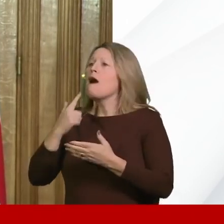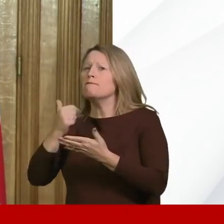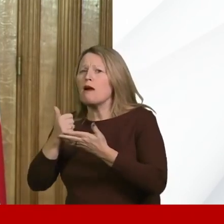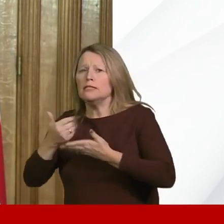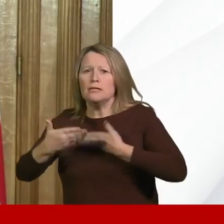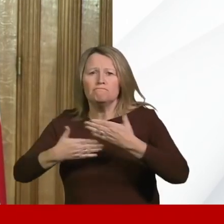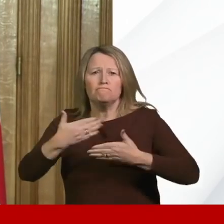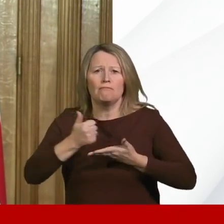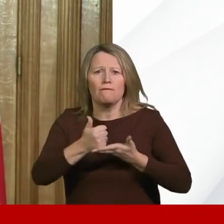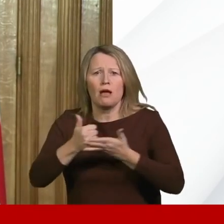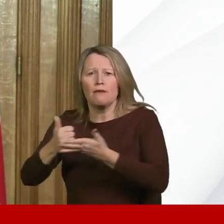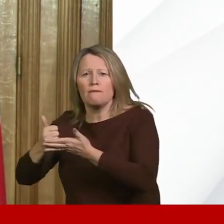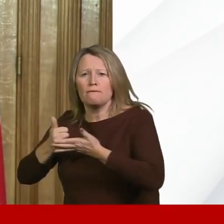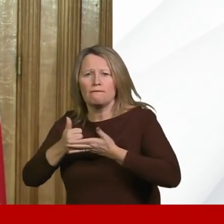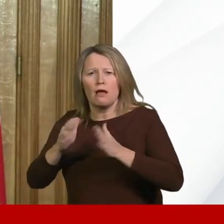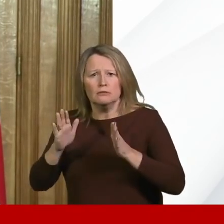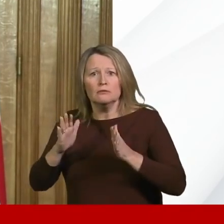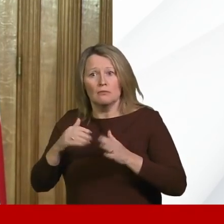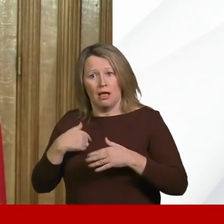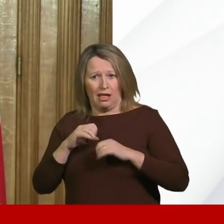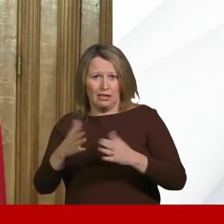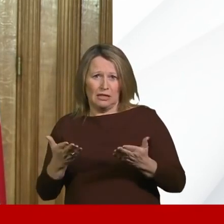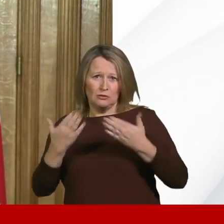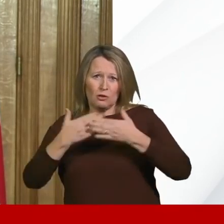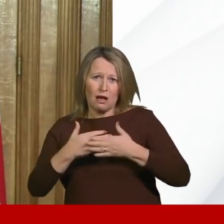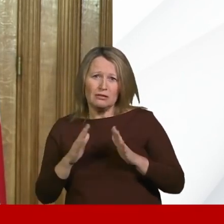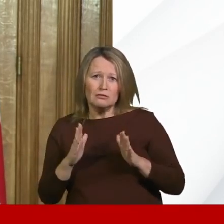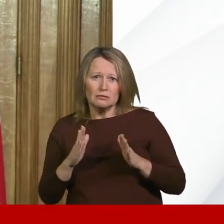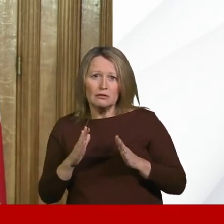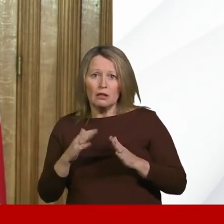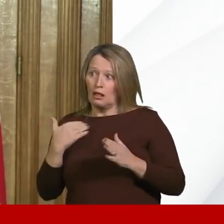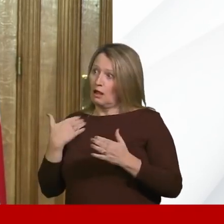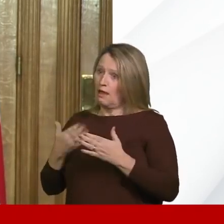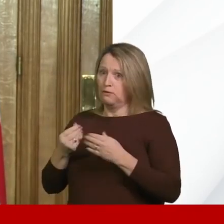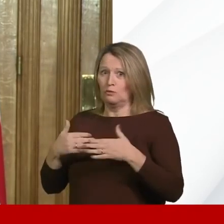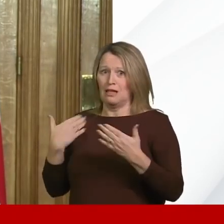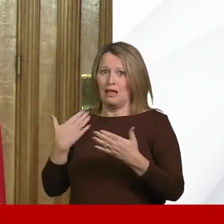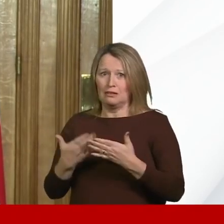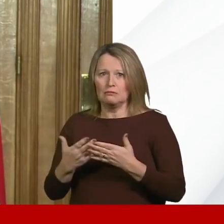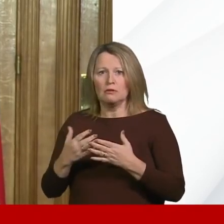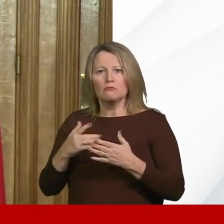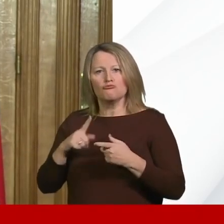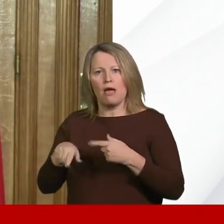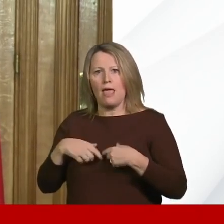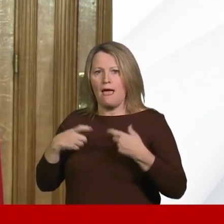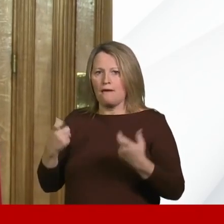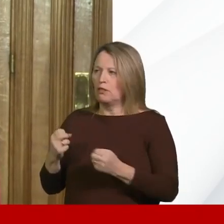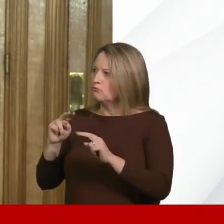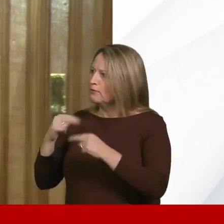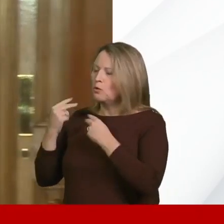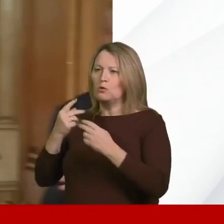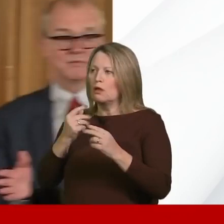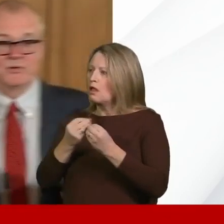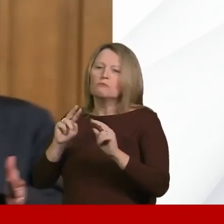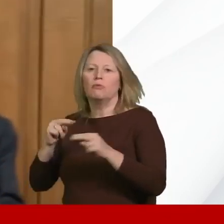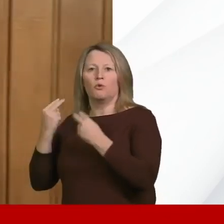to bring forward further and faster measures where we think that is necessary. But on the antibodies. So 2